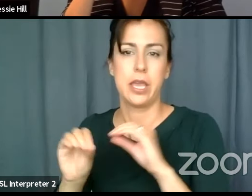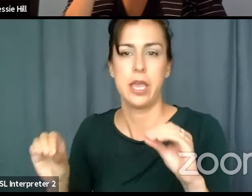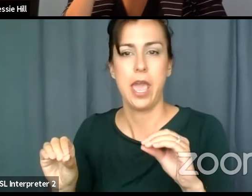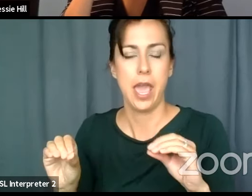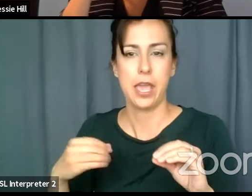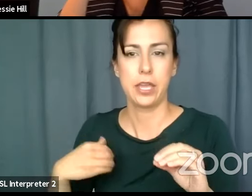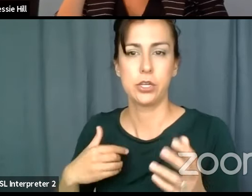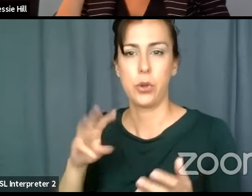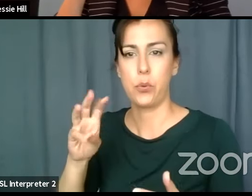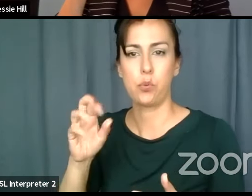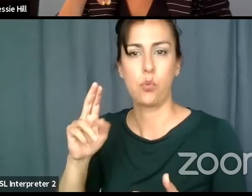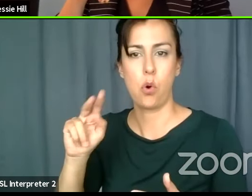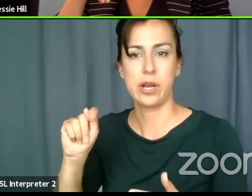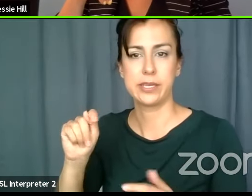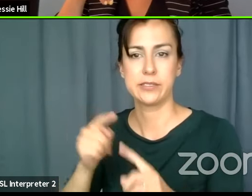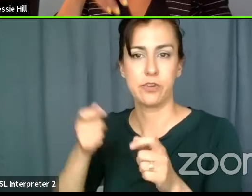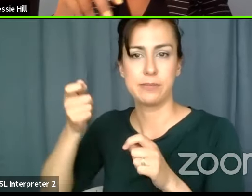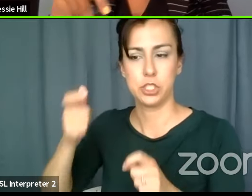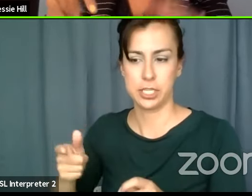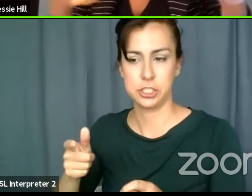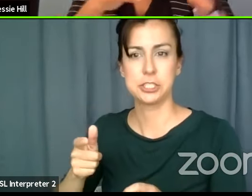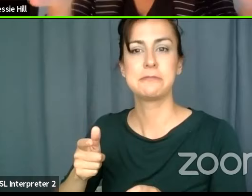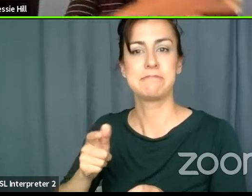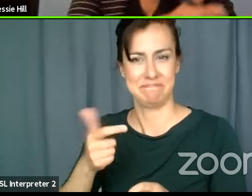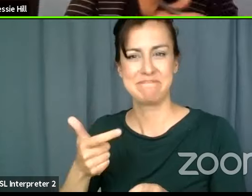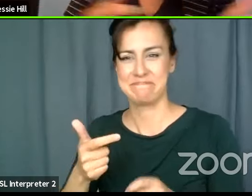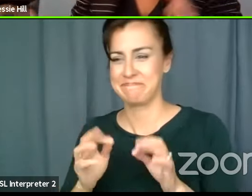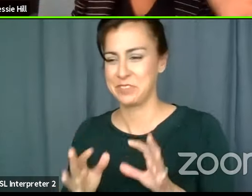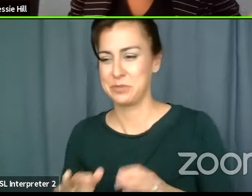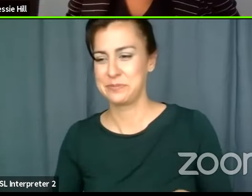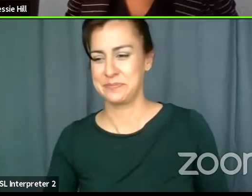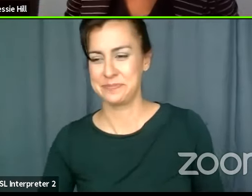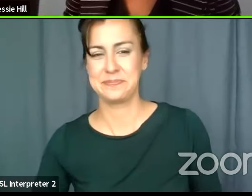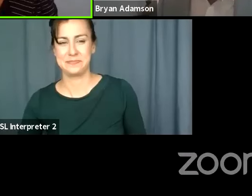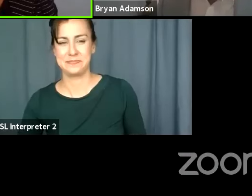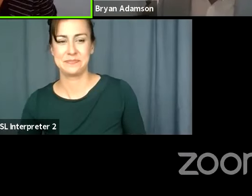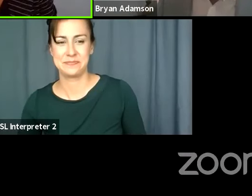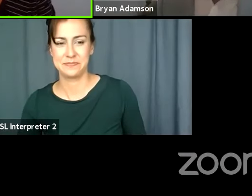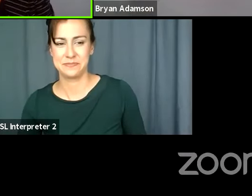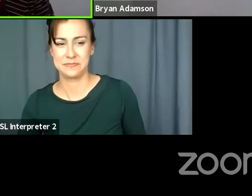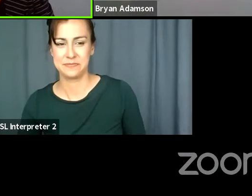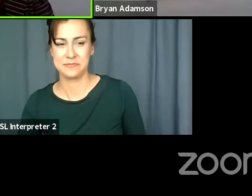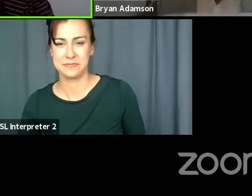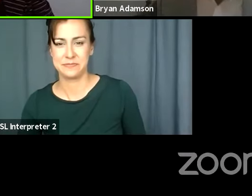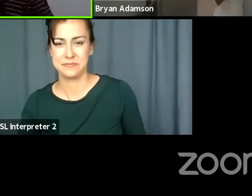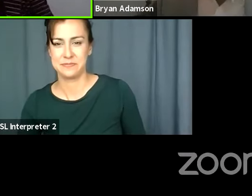I'll hand it over to you now, Larry. Yeah, and I think, well, let me just jump in and just say, I think that